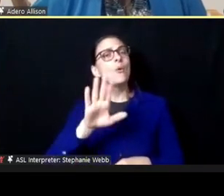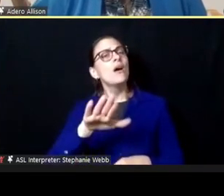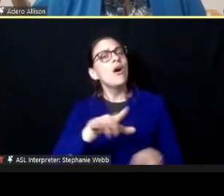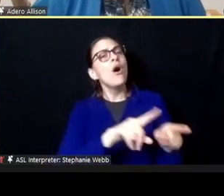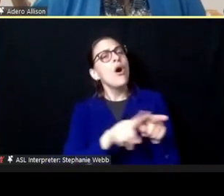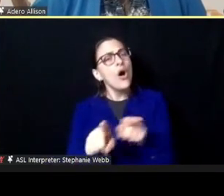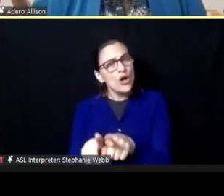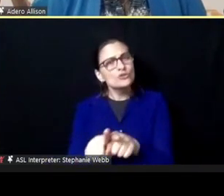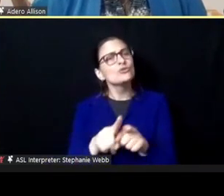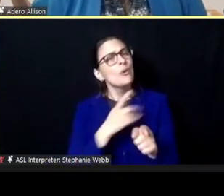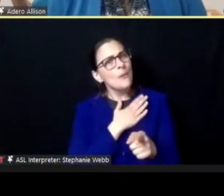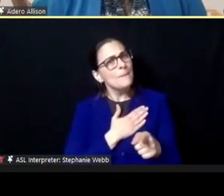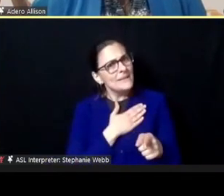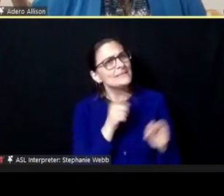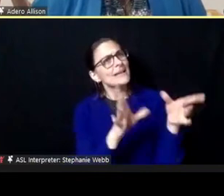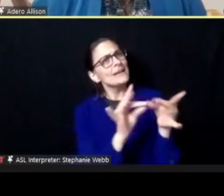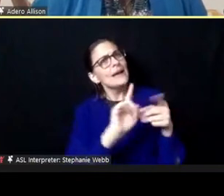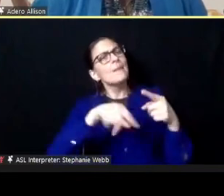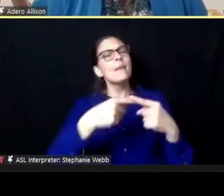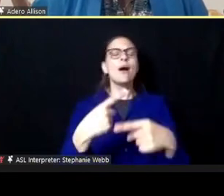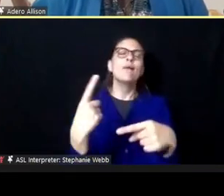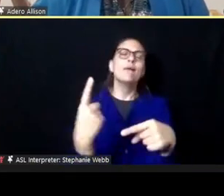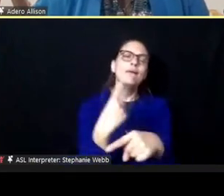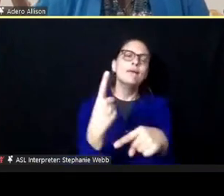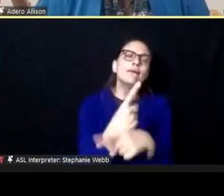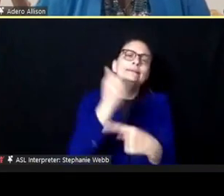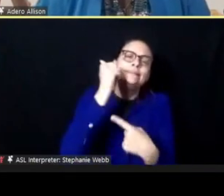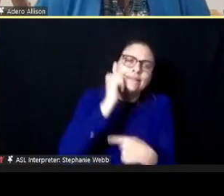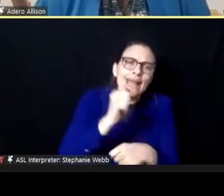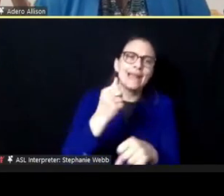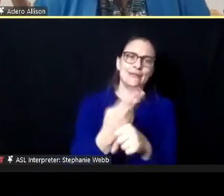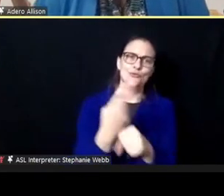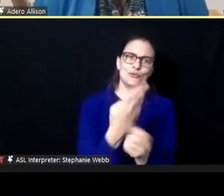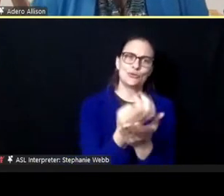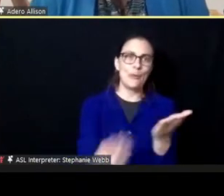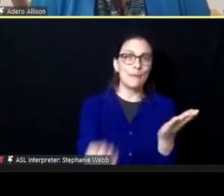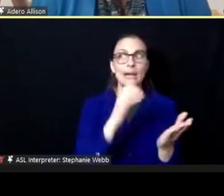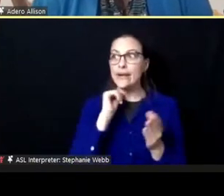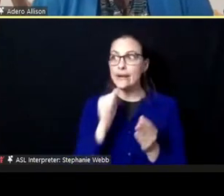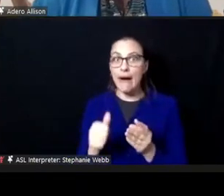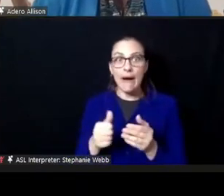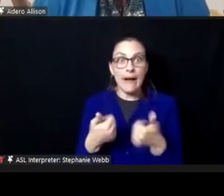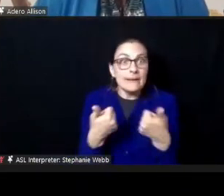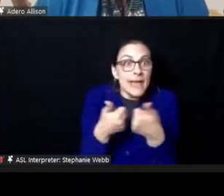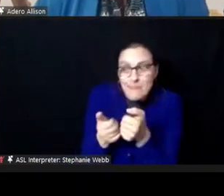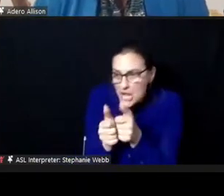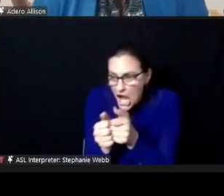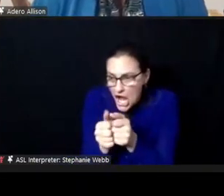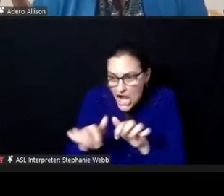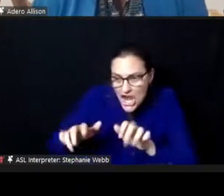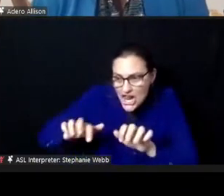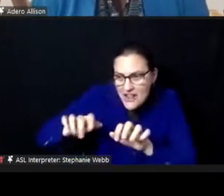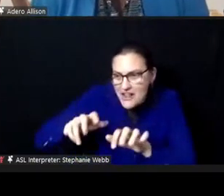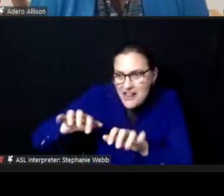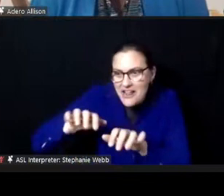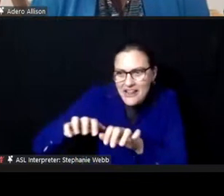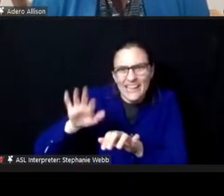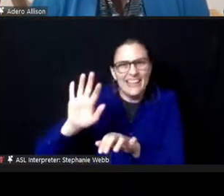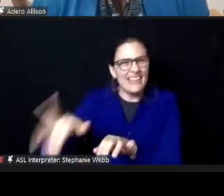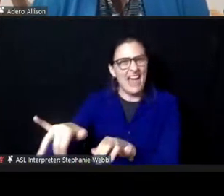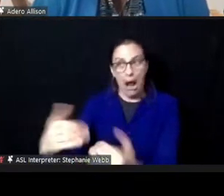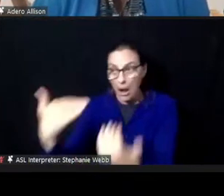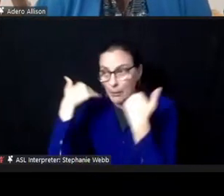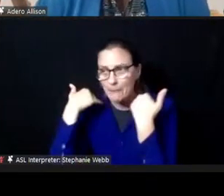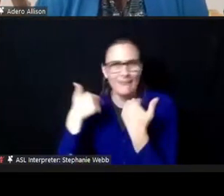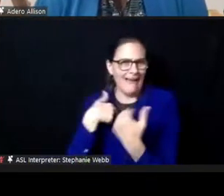is great for gaming because I have no idea what kind of usage that is. Well, I have to tell you, if you do, I